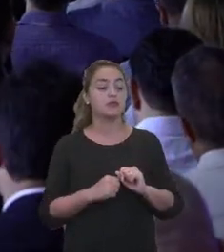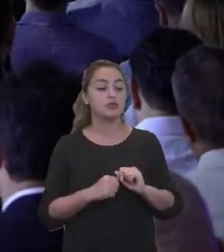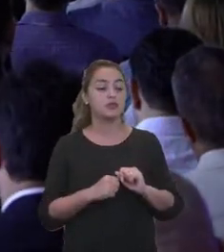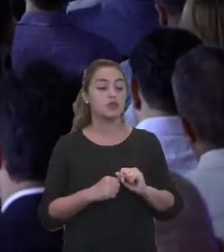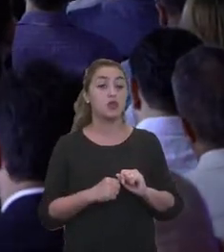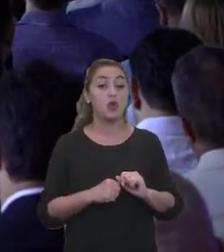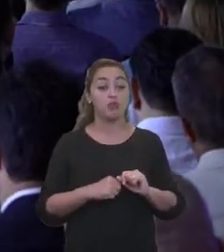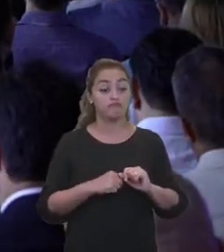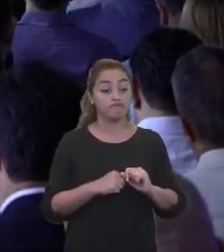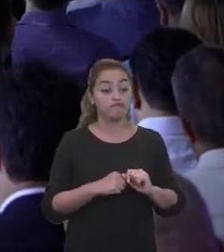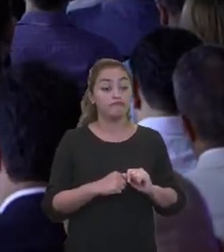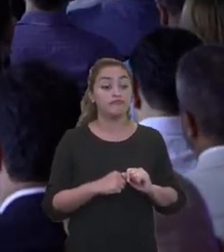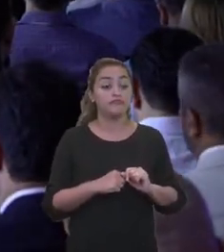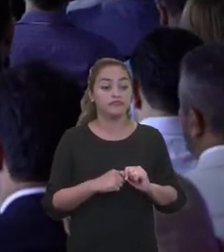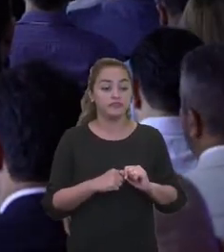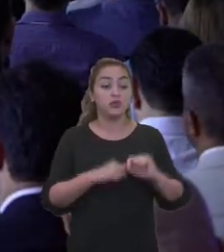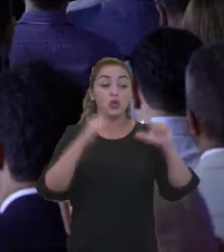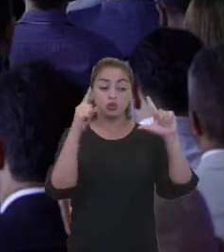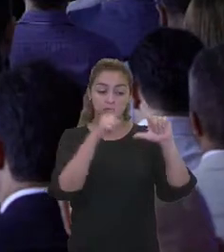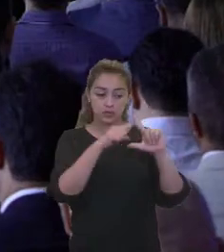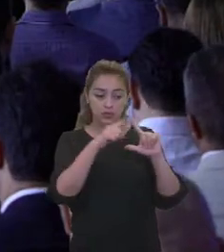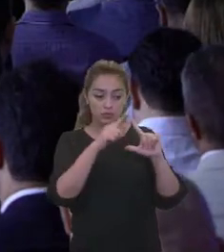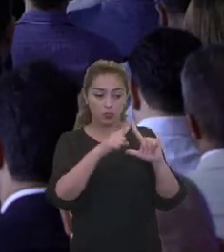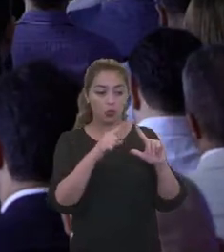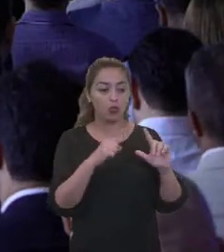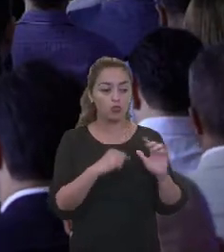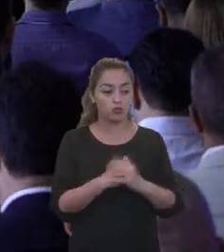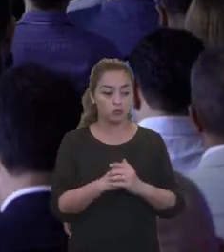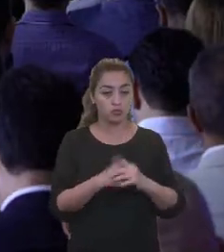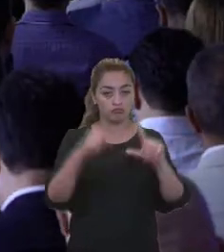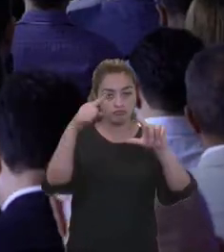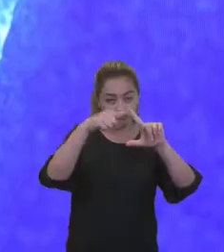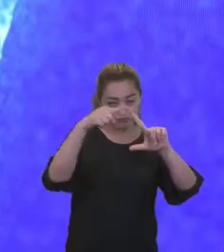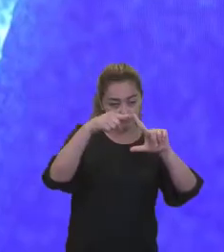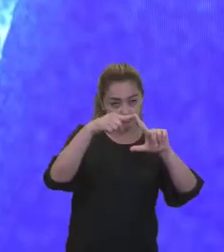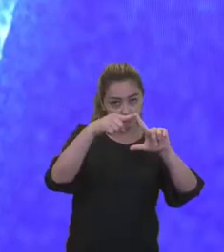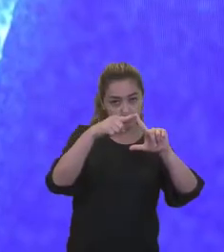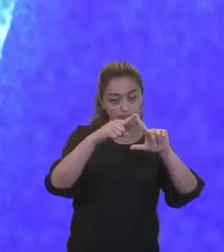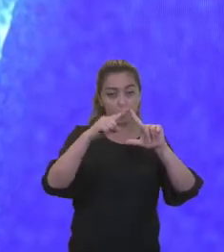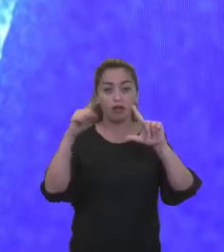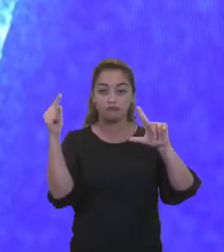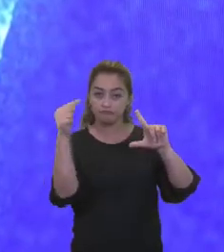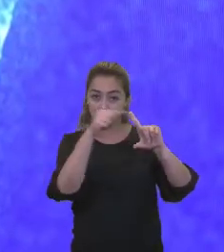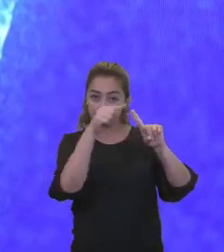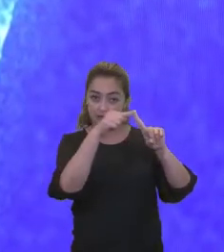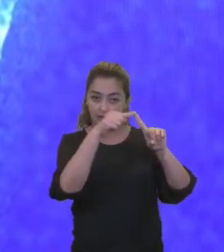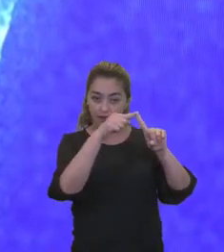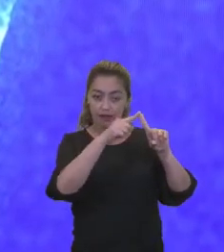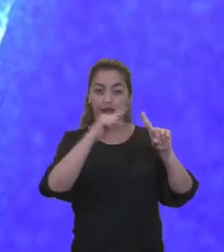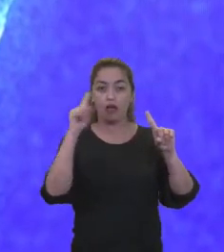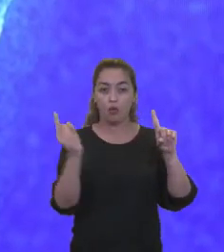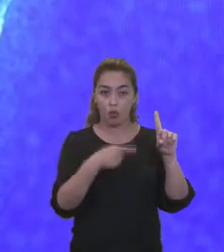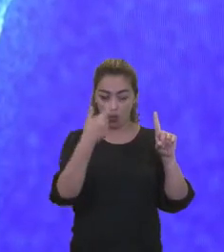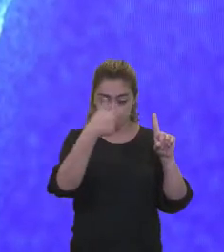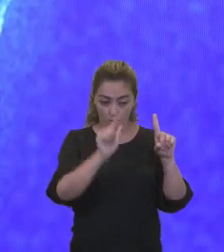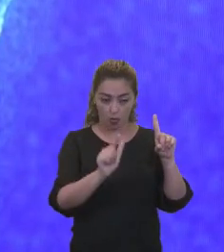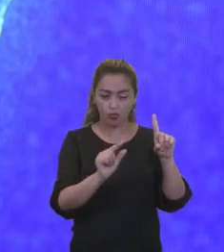Brazil. The second finger, that is, which is the pointer, the pointing